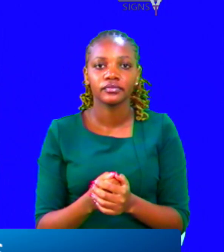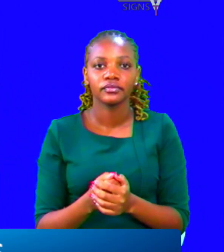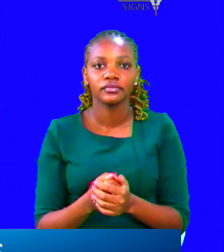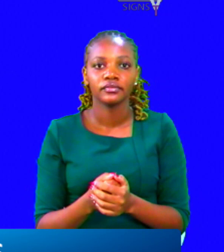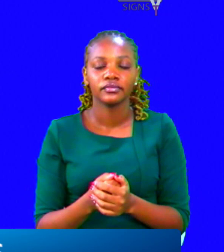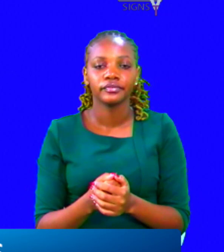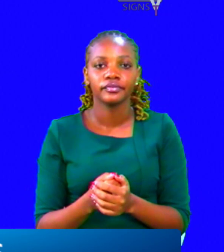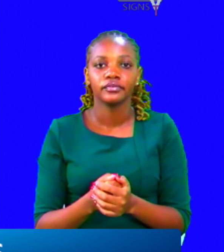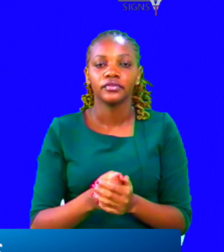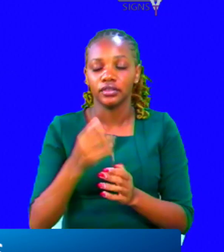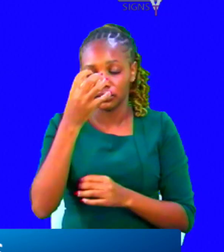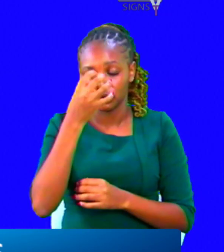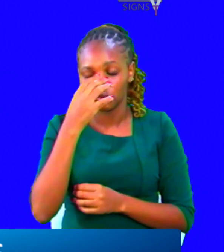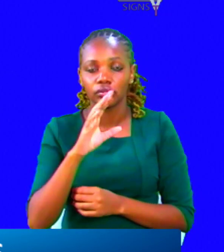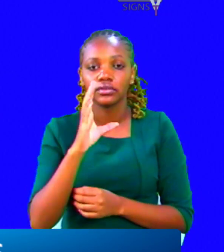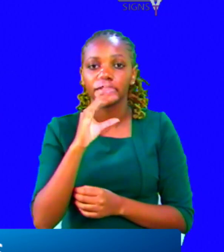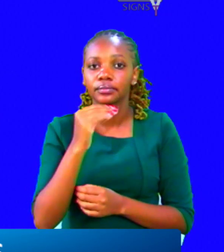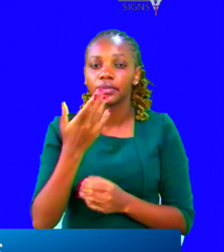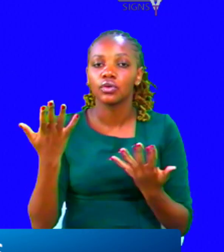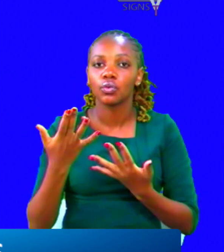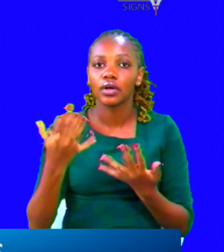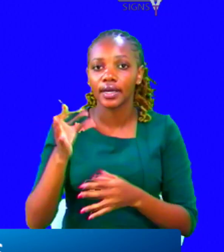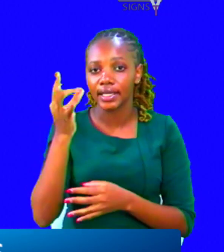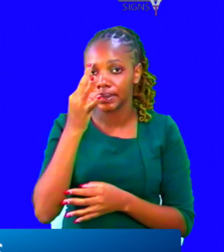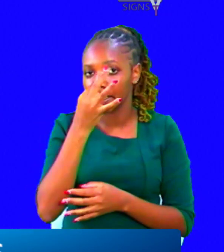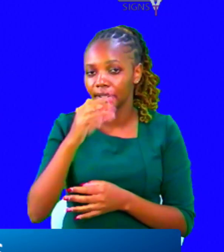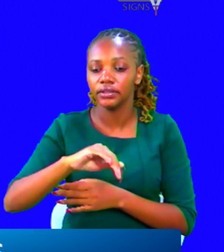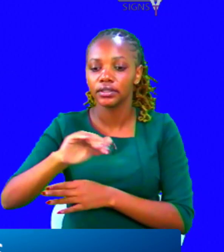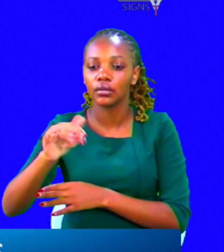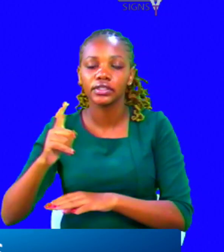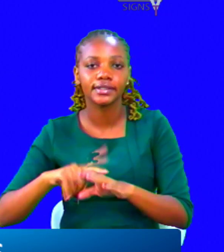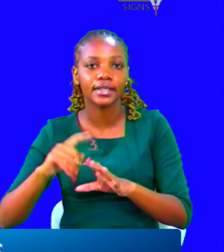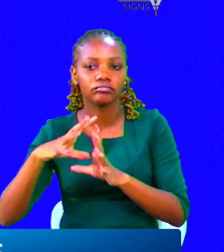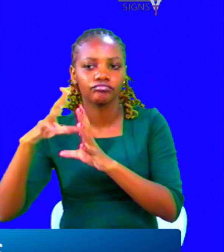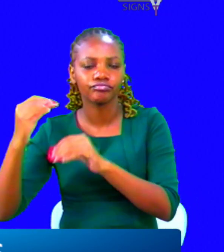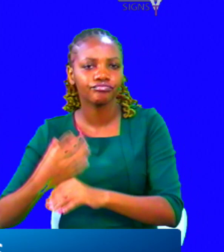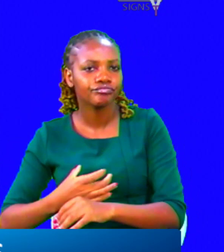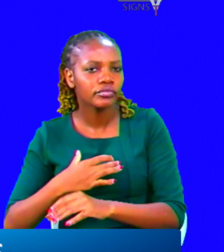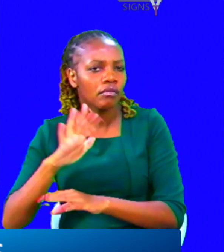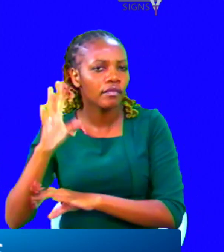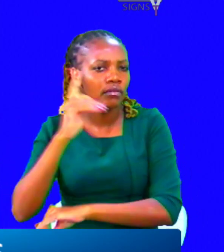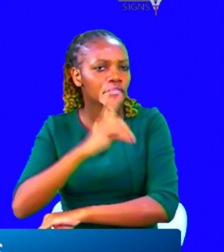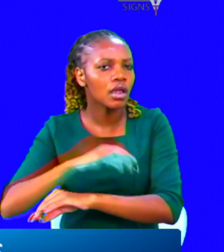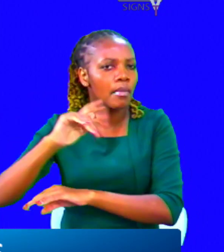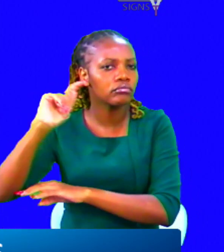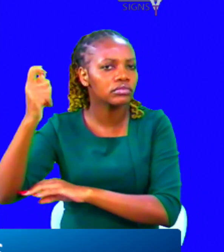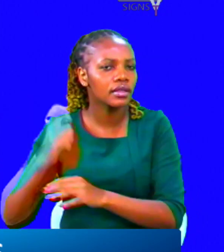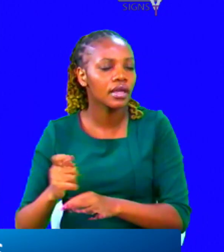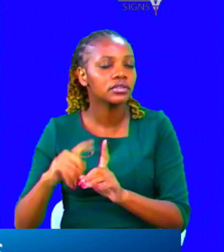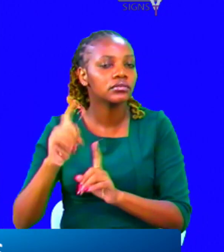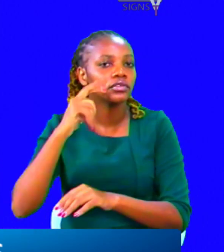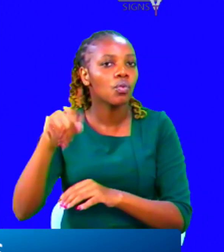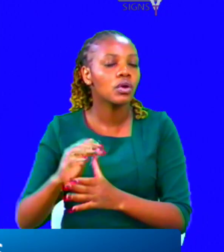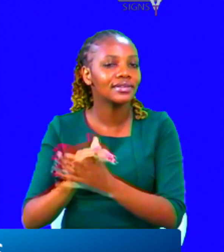and Azimio la Umoja. Now, he made the sentiments in Nyeri County during a 5-day tour of the Mount Kenya region